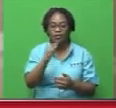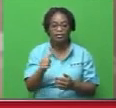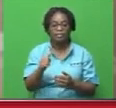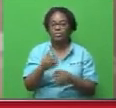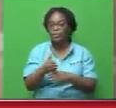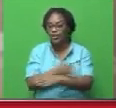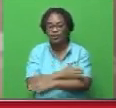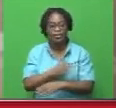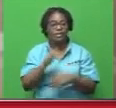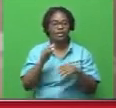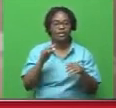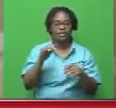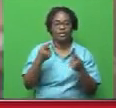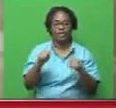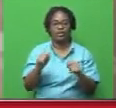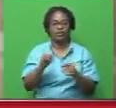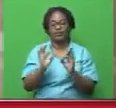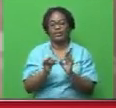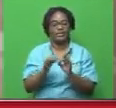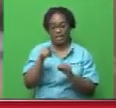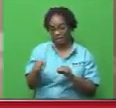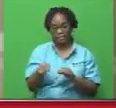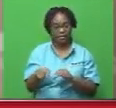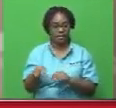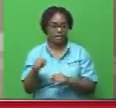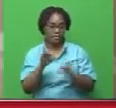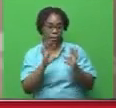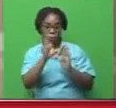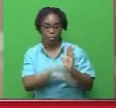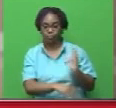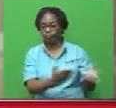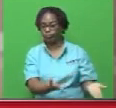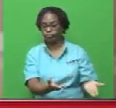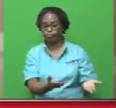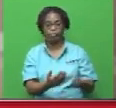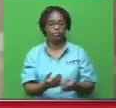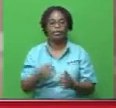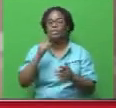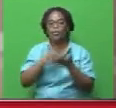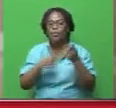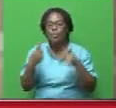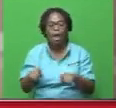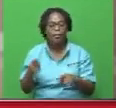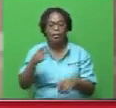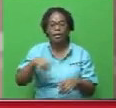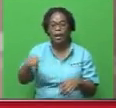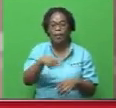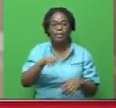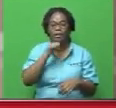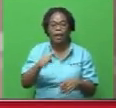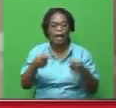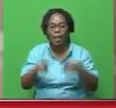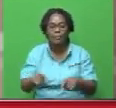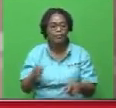that's where we've been going with this government, nowhere. We come here year after year after year. Every time we have a bill in this